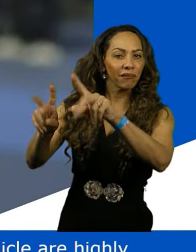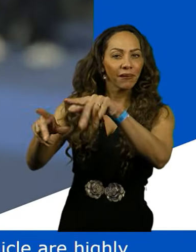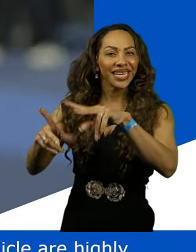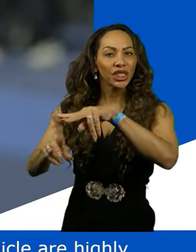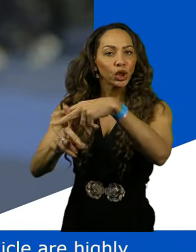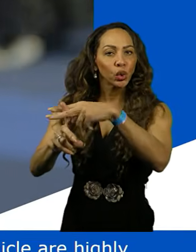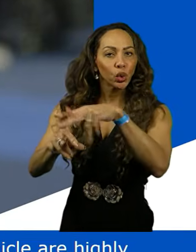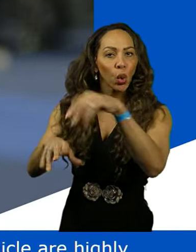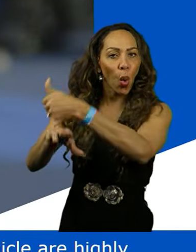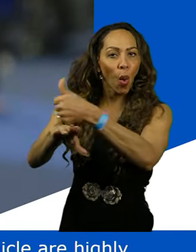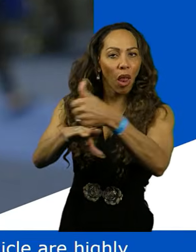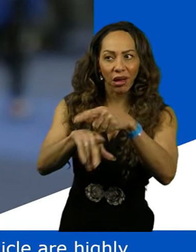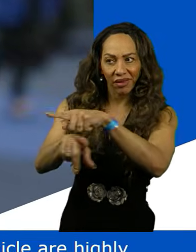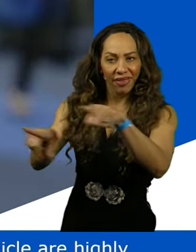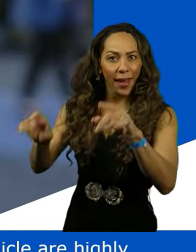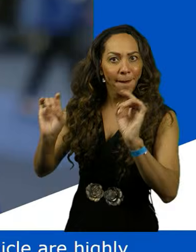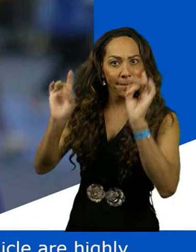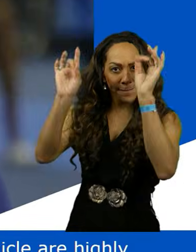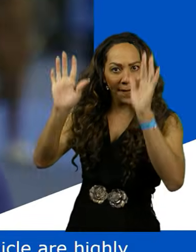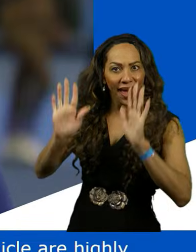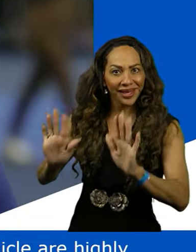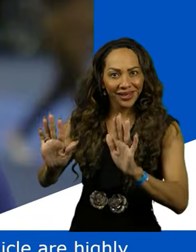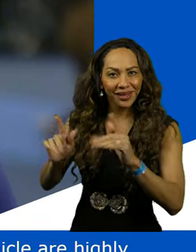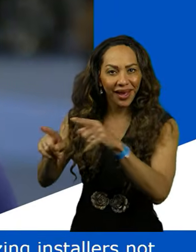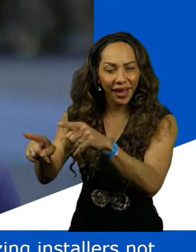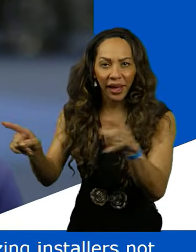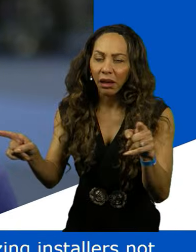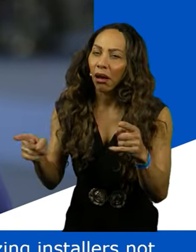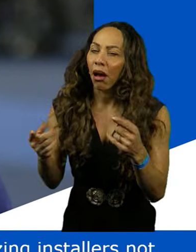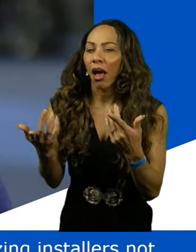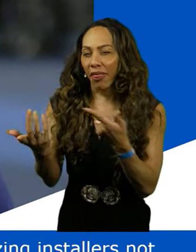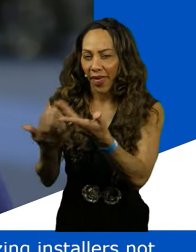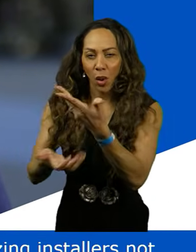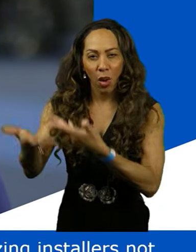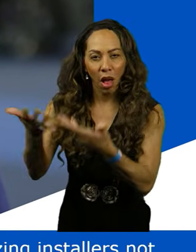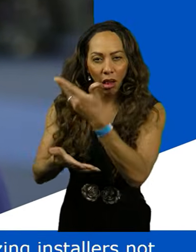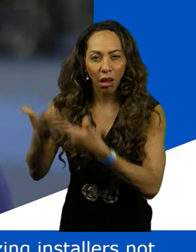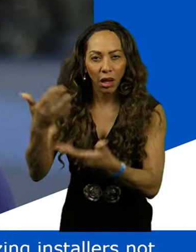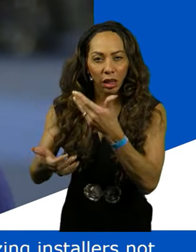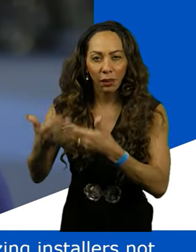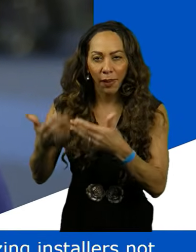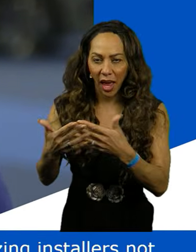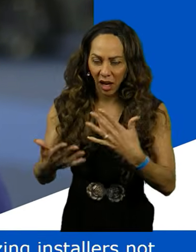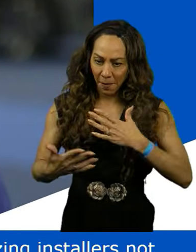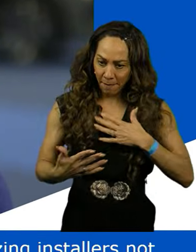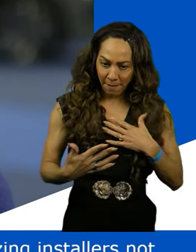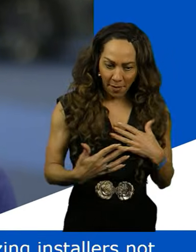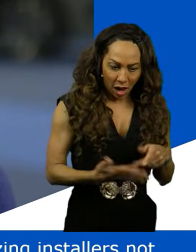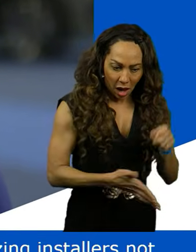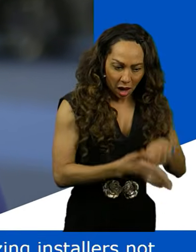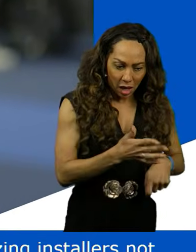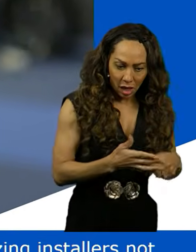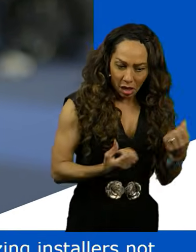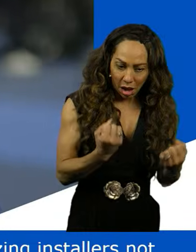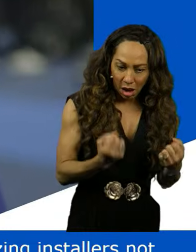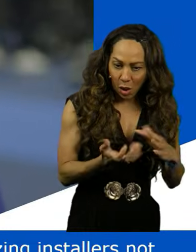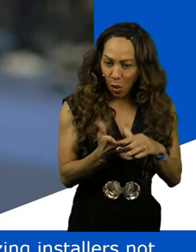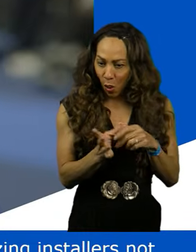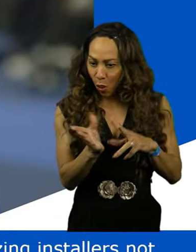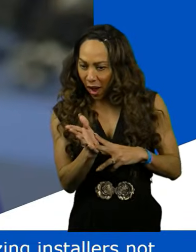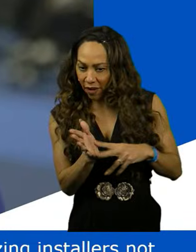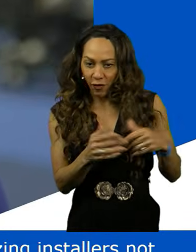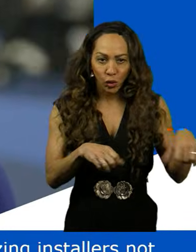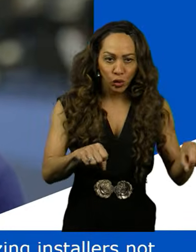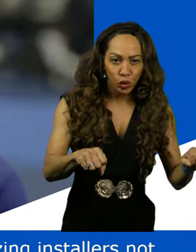every adaptation is going to suit every vehicle. So that is something that they can look at with you. Dealers will have an installer that they work with on